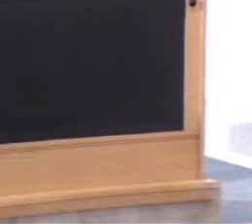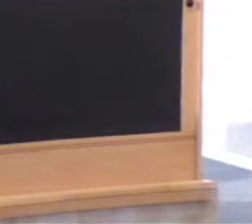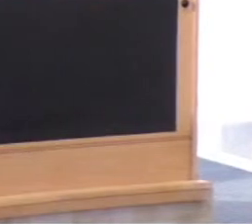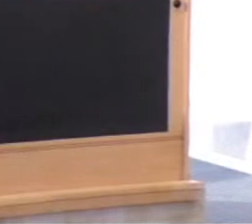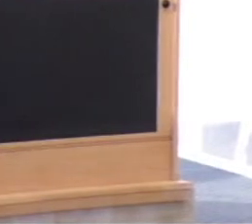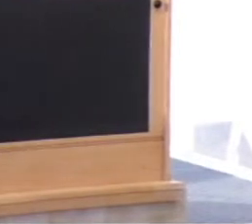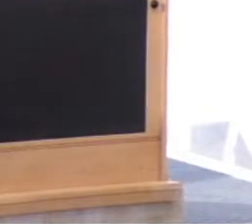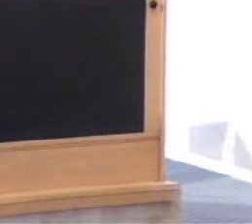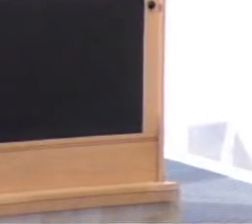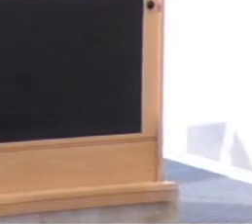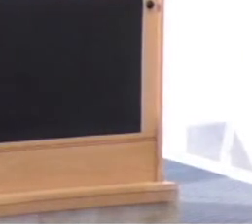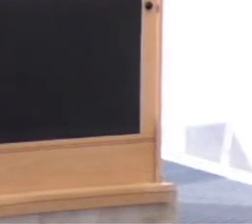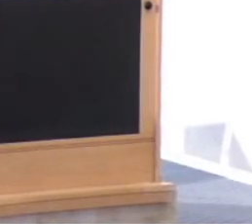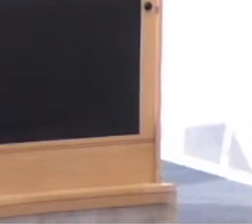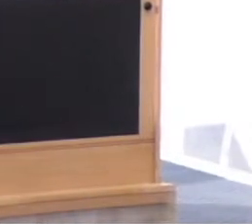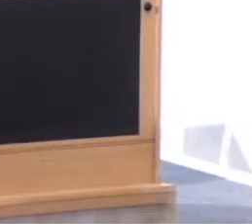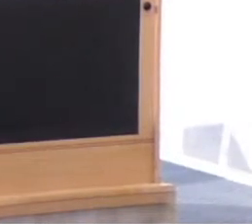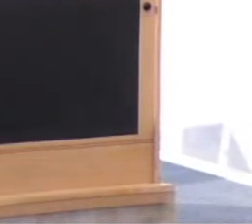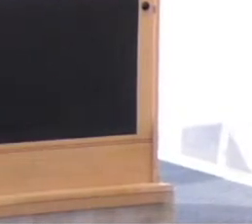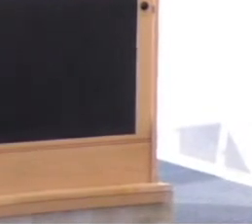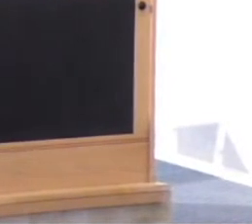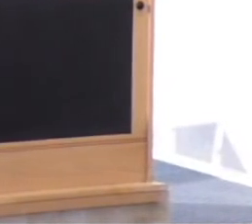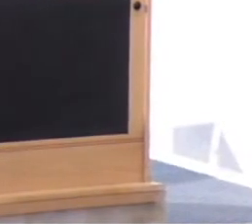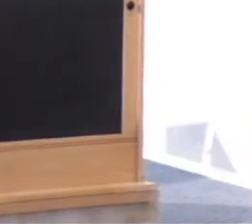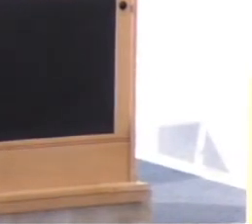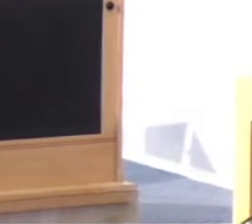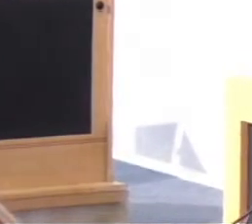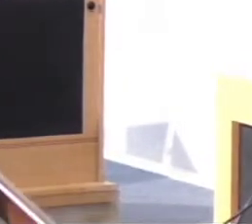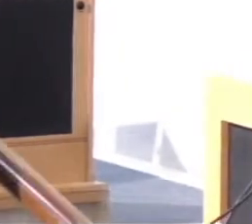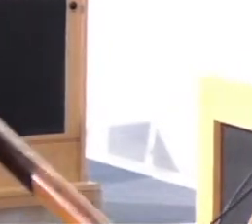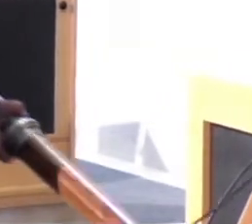just stand up for the singing of the national anthem.